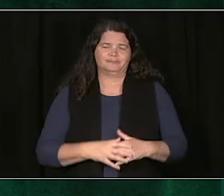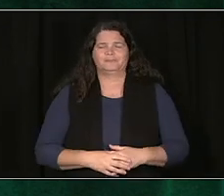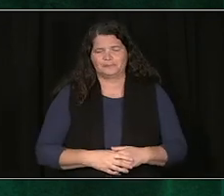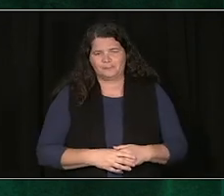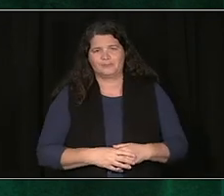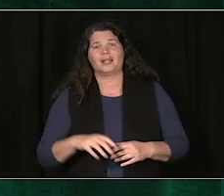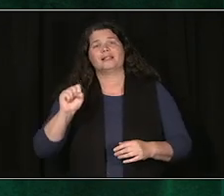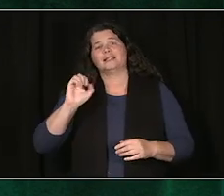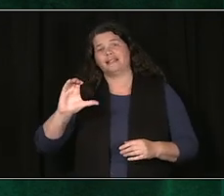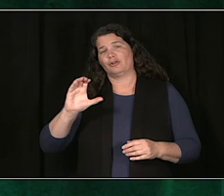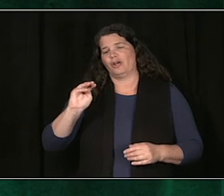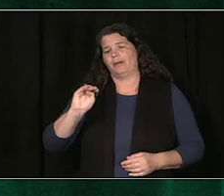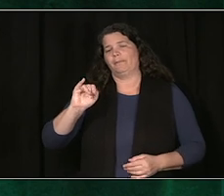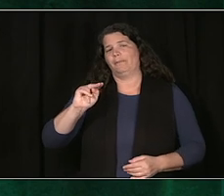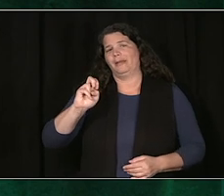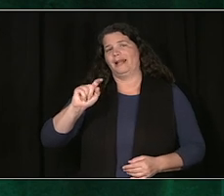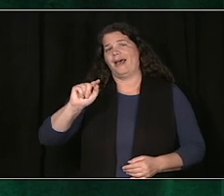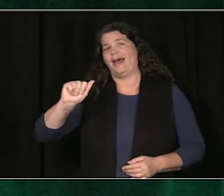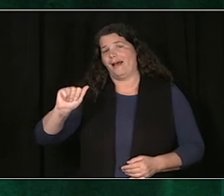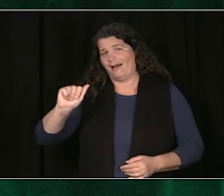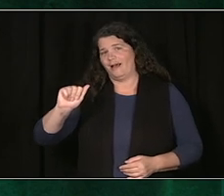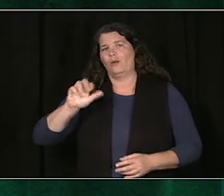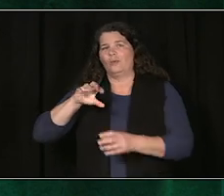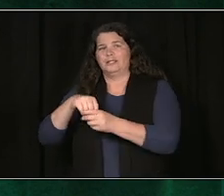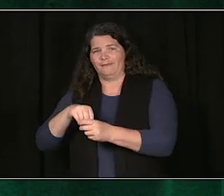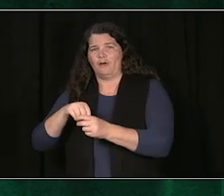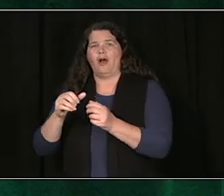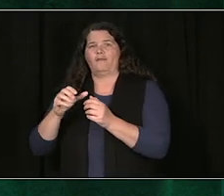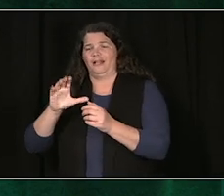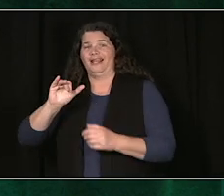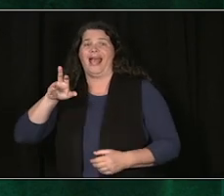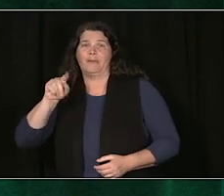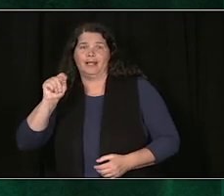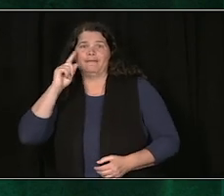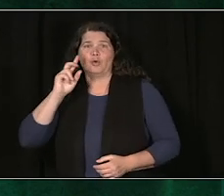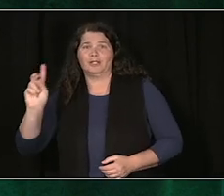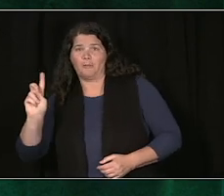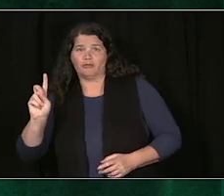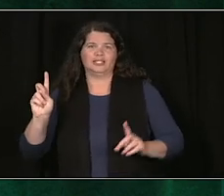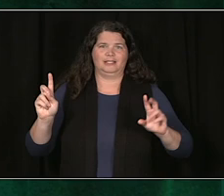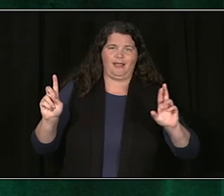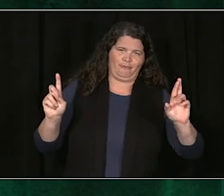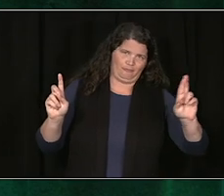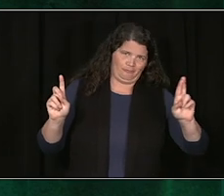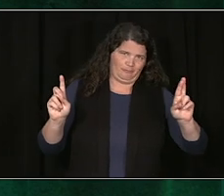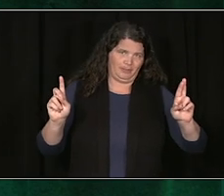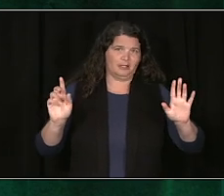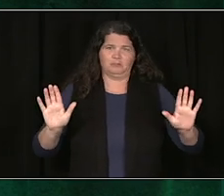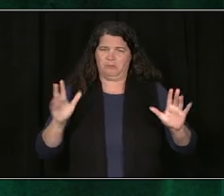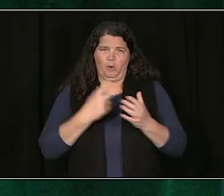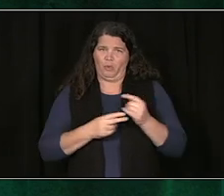both Democratic and Republican administrations, was in the Bush cabinet when 9/11 happened. And because of